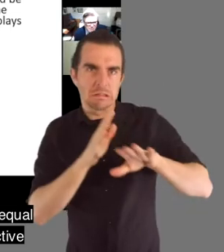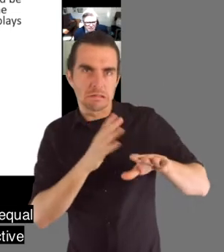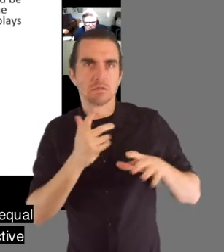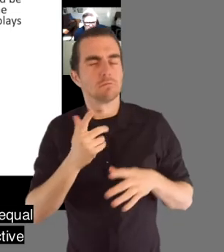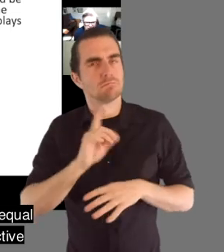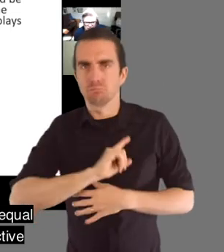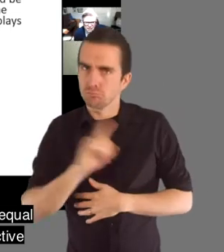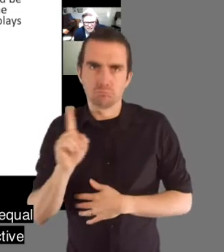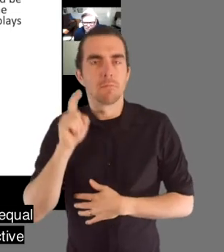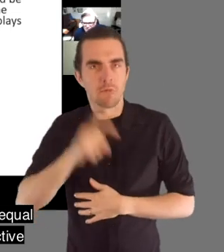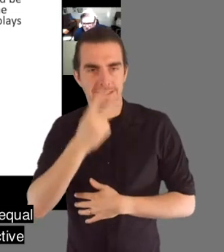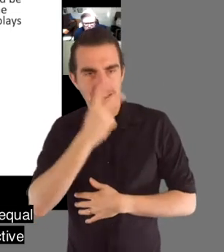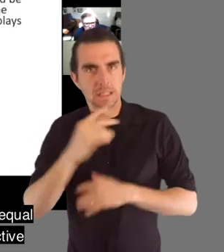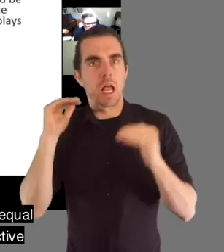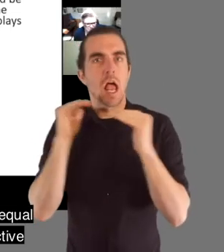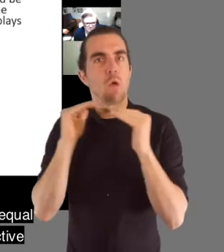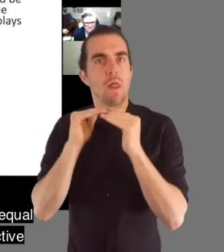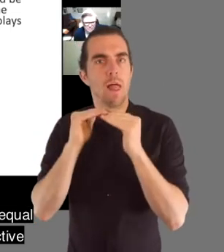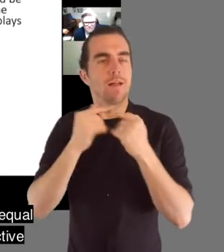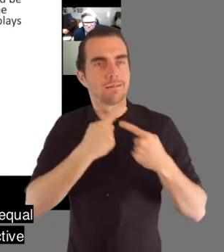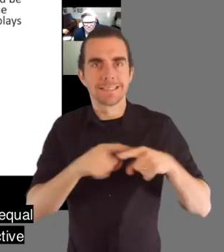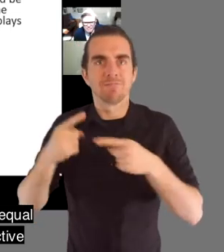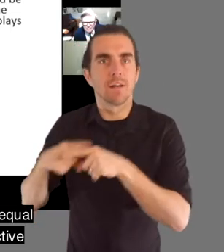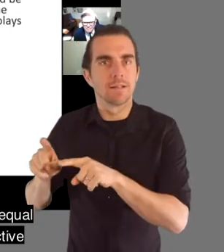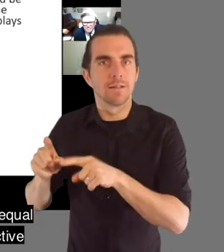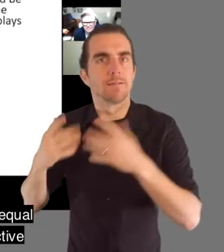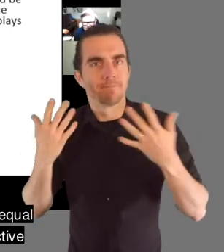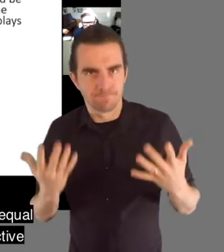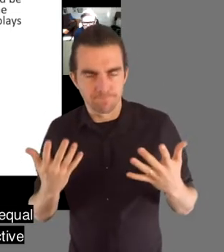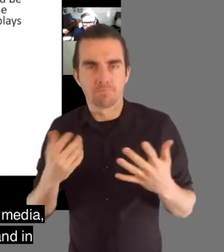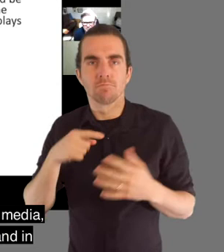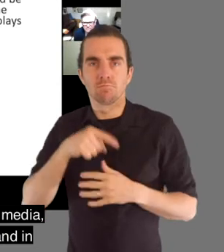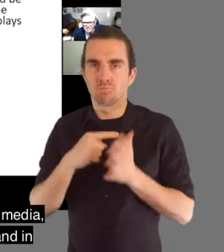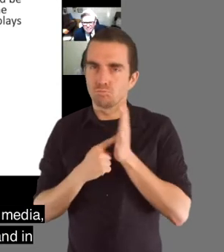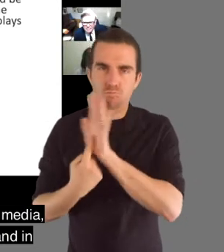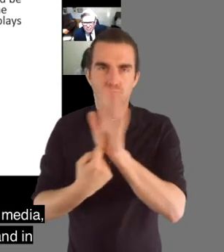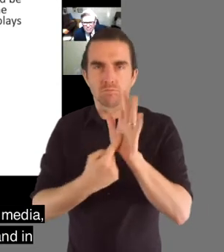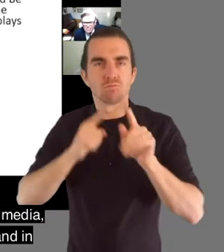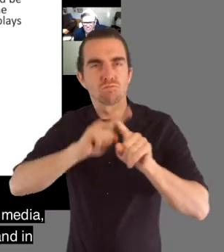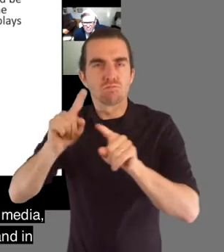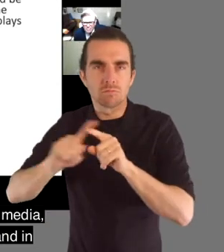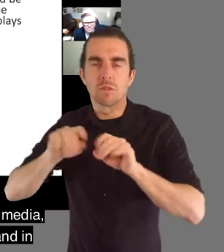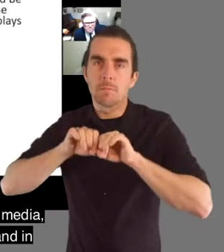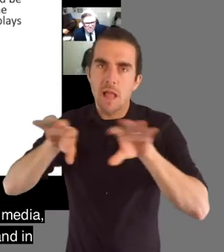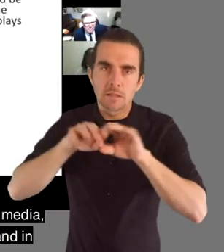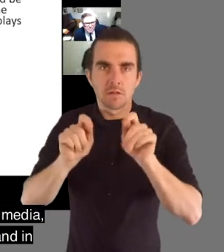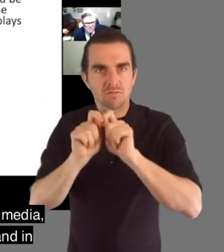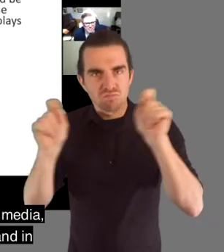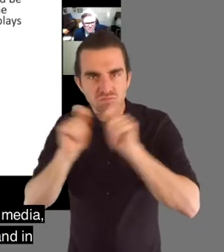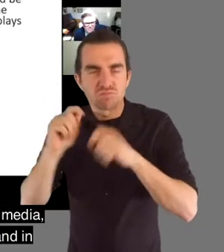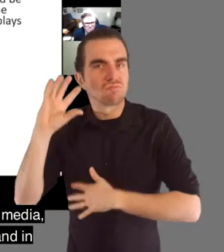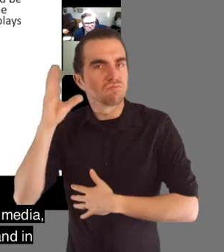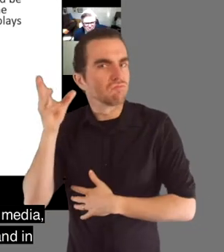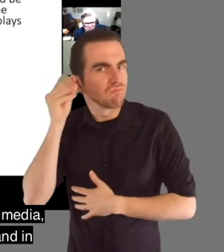equal with different needs. Such effective portrayal across the wide range of